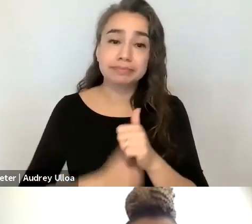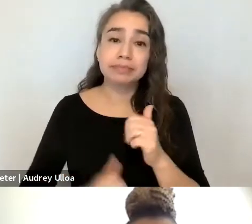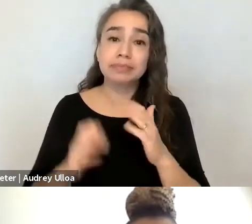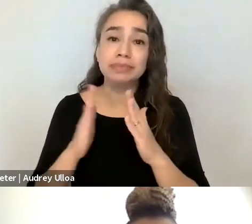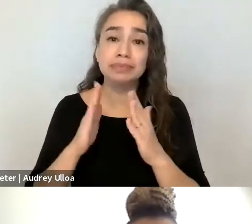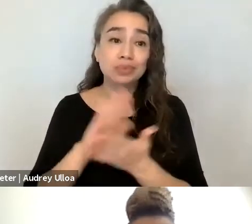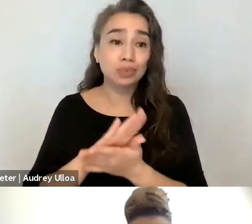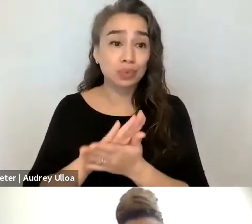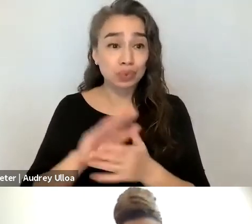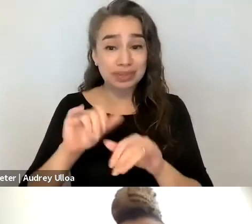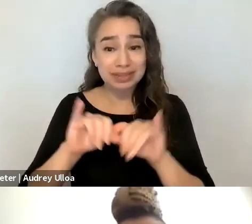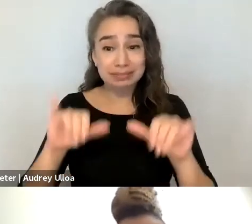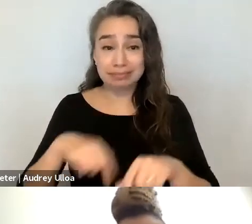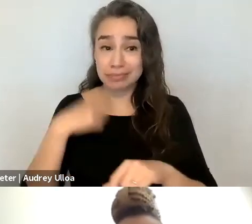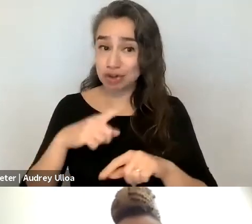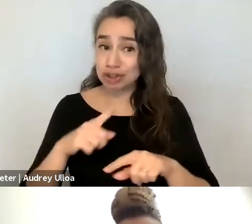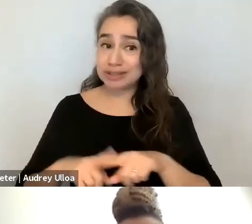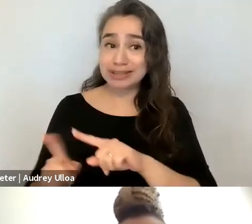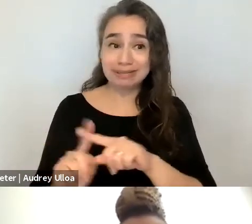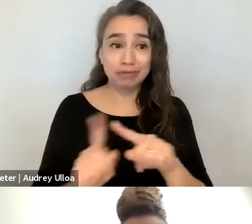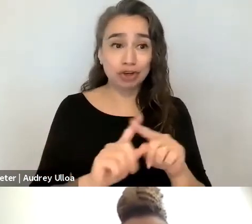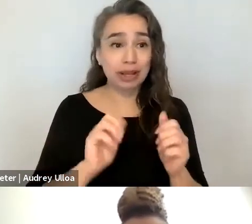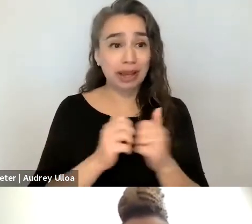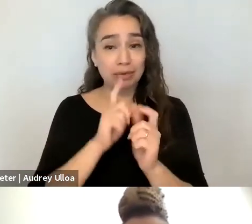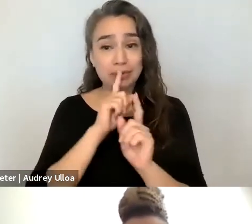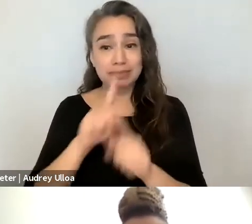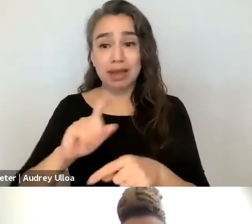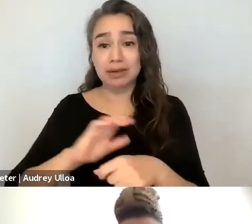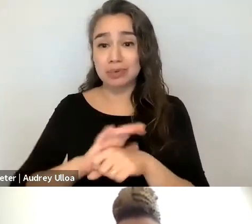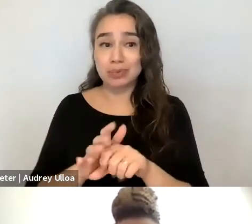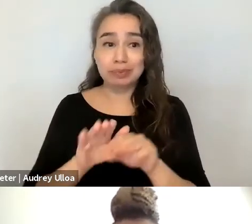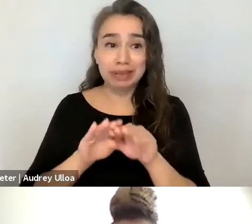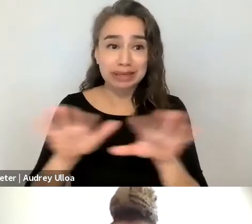the pandemic. I've done both